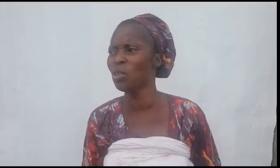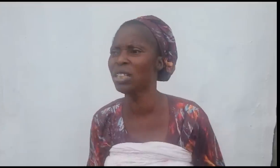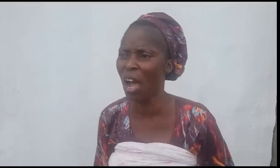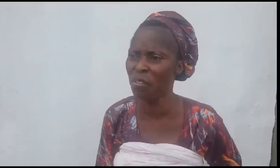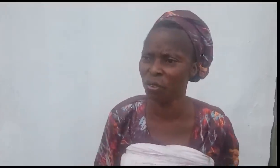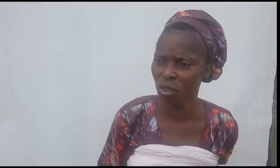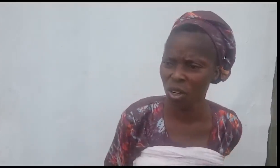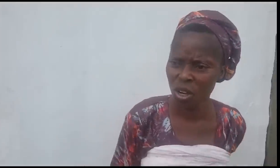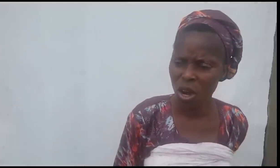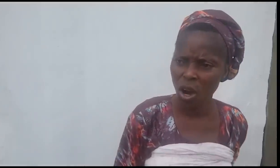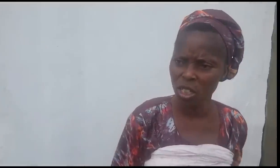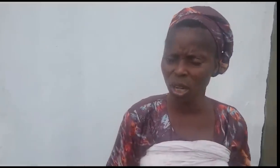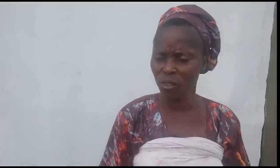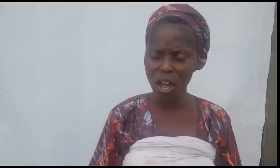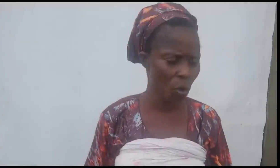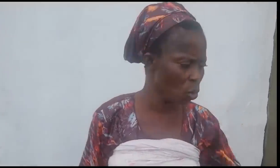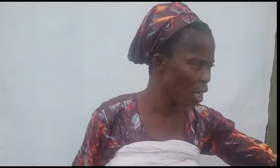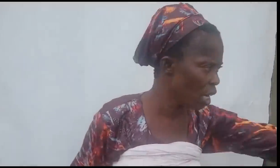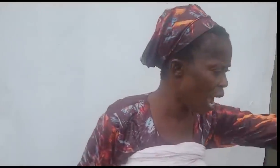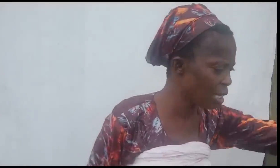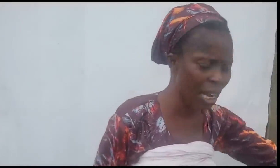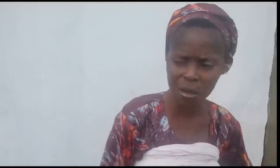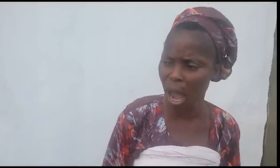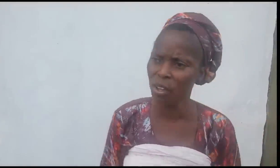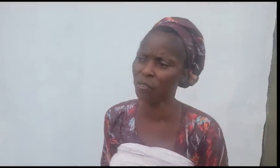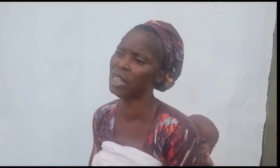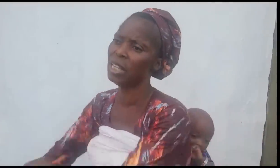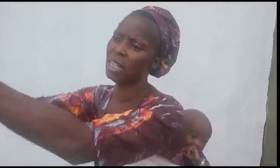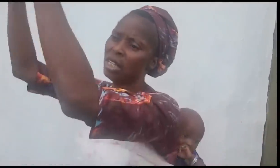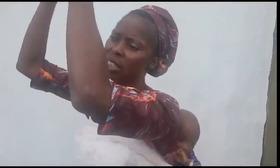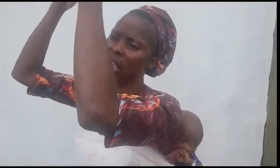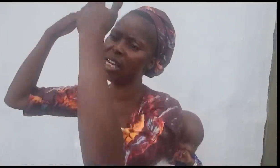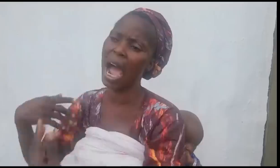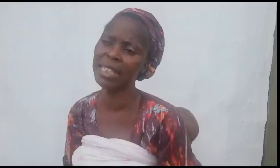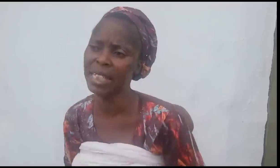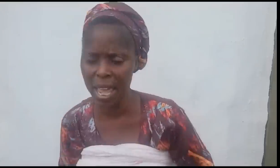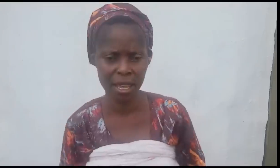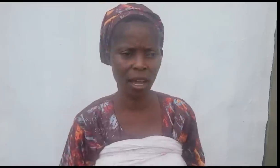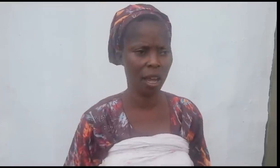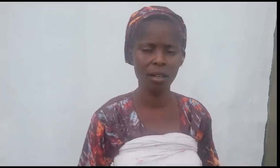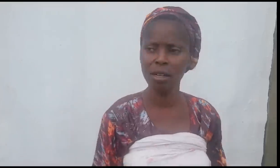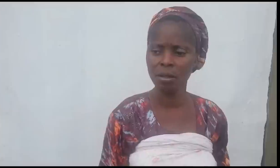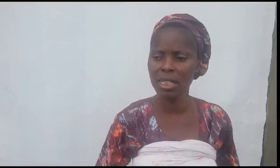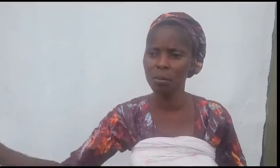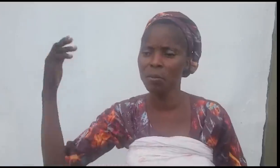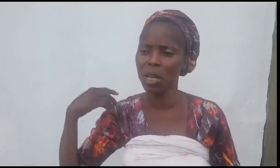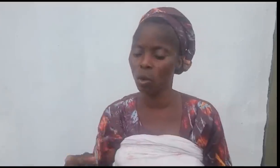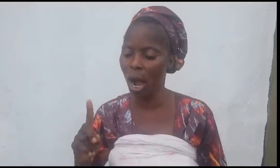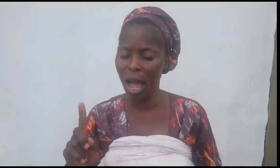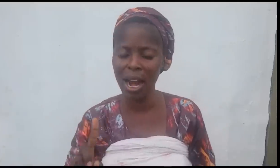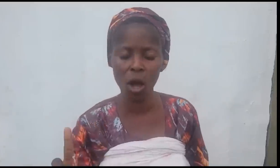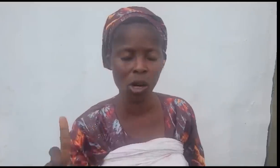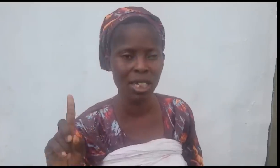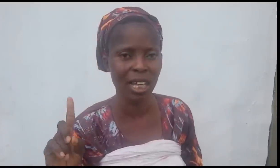fun 125 oni 25 o tun ni ile adiye legbe a le fi se ile adiye dadi mommy